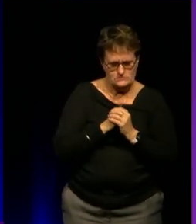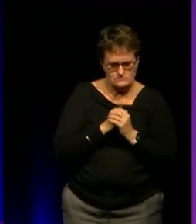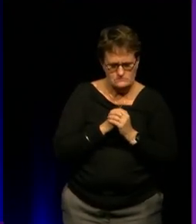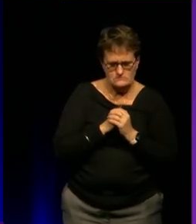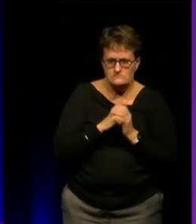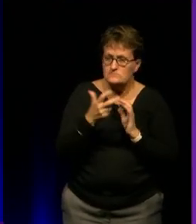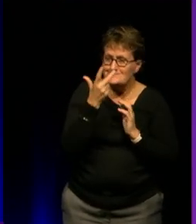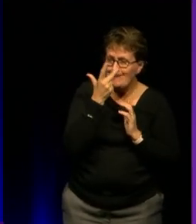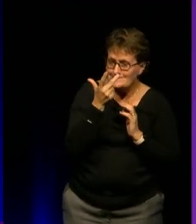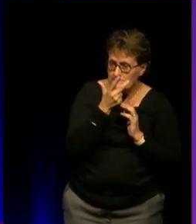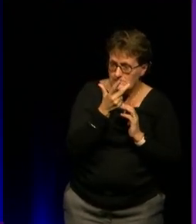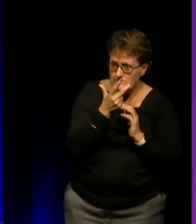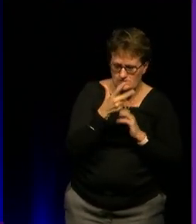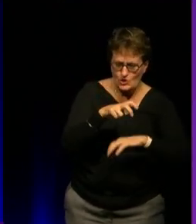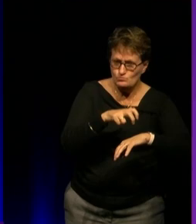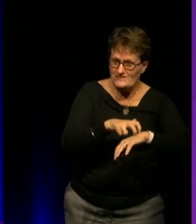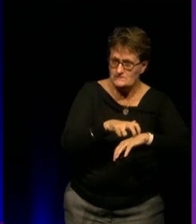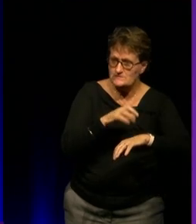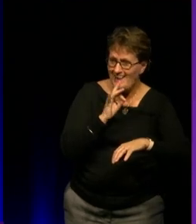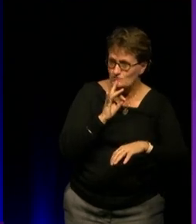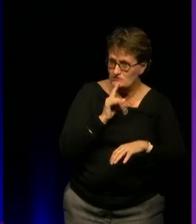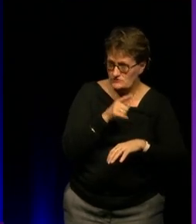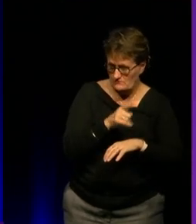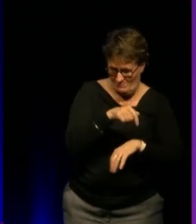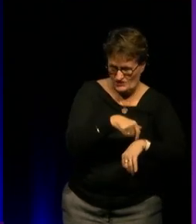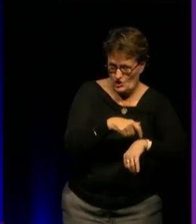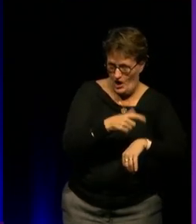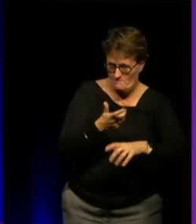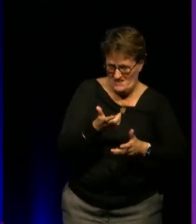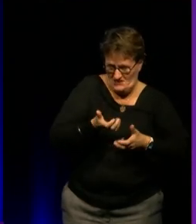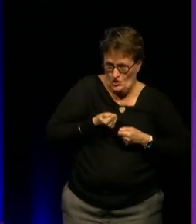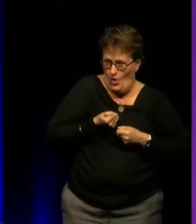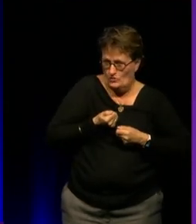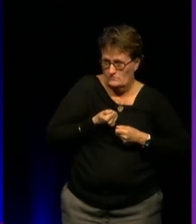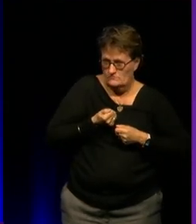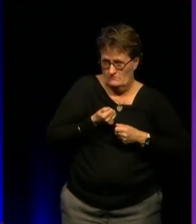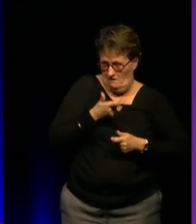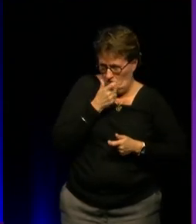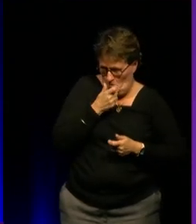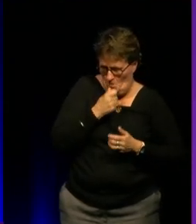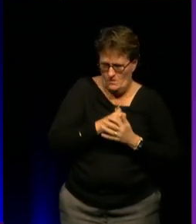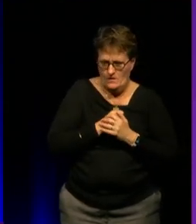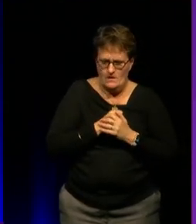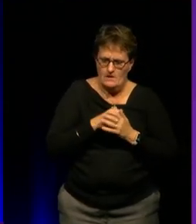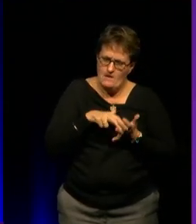was actually an 18-year-old apprentice electrician who had been waiting in the waiting